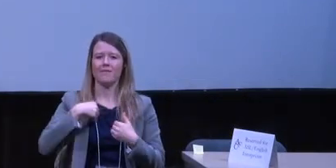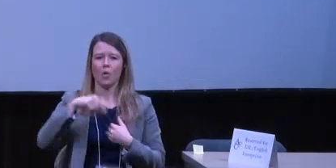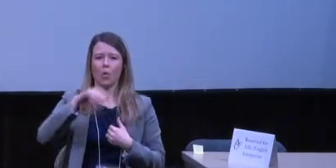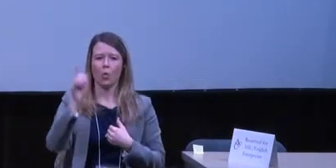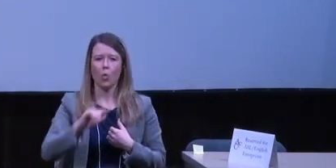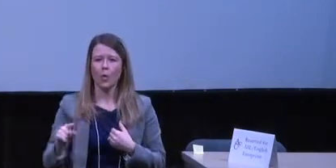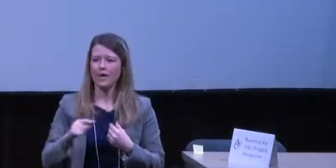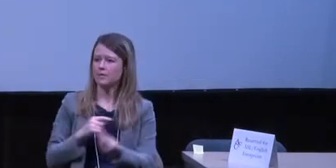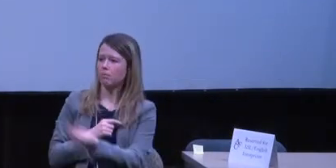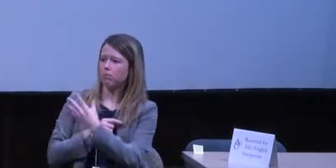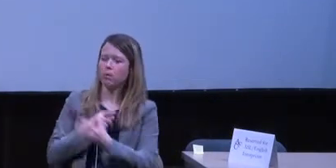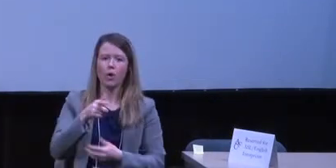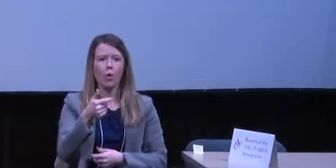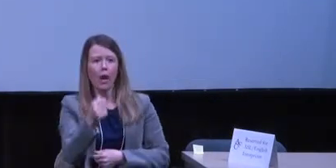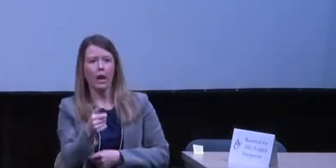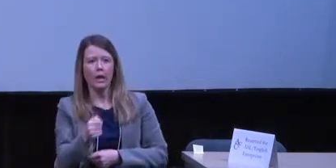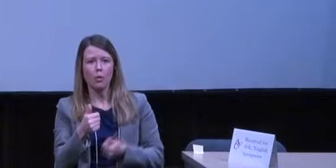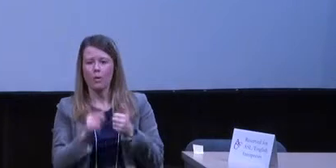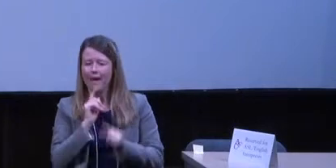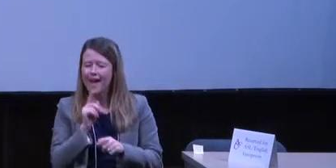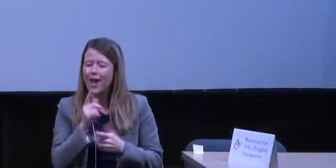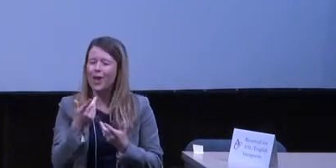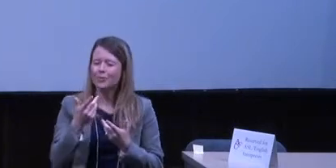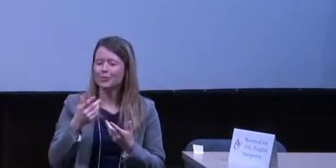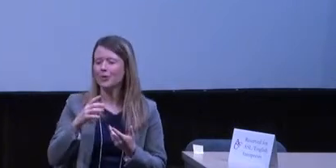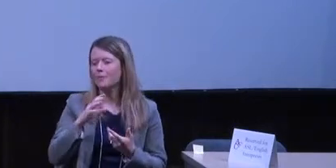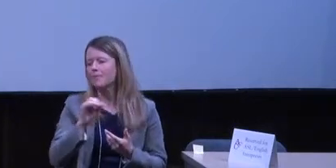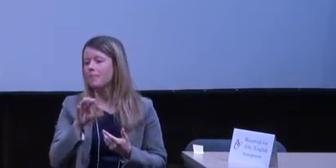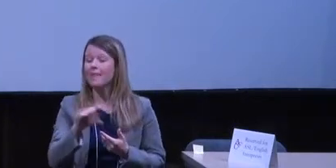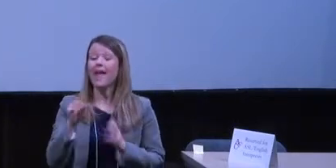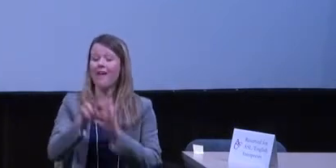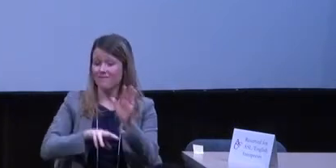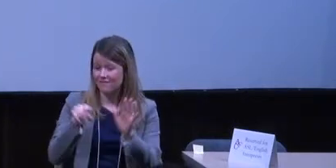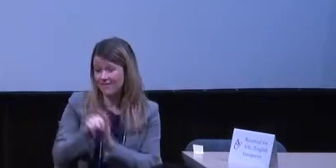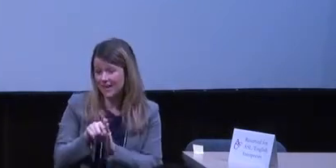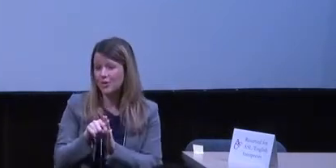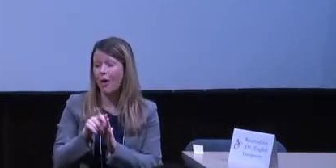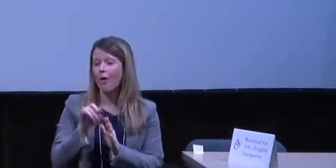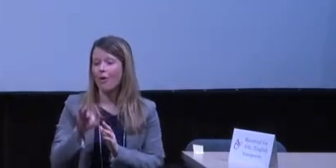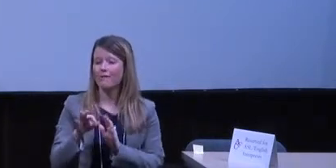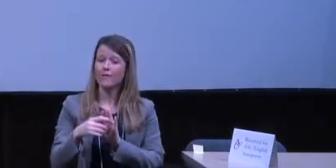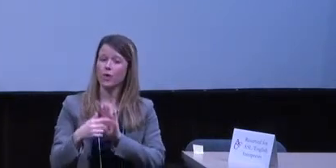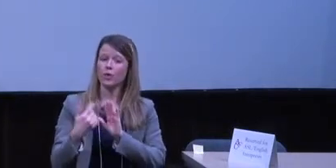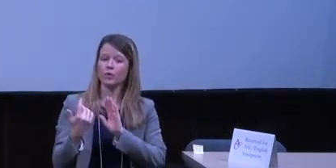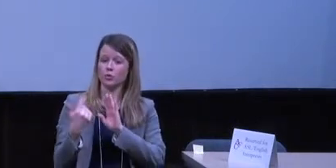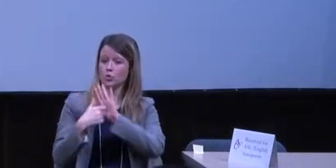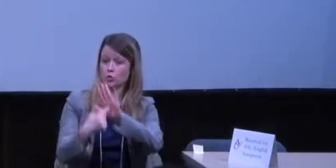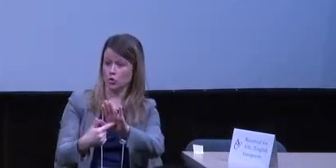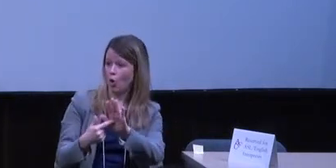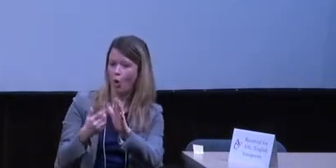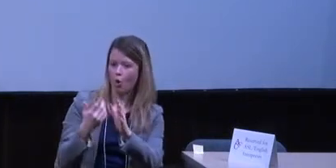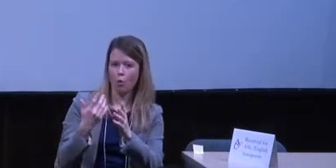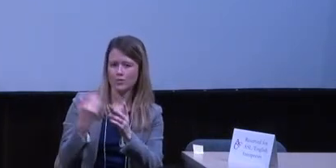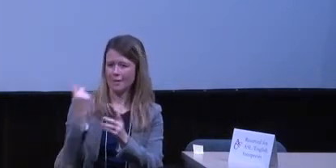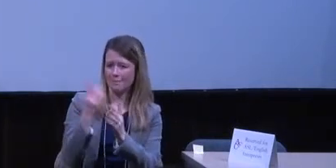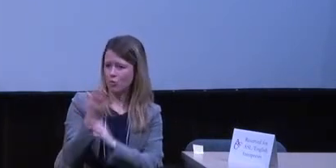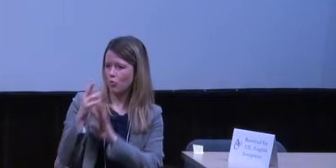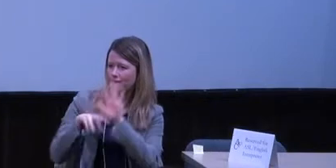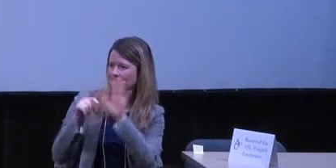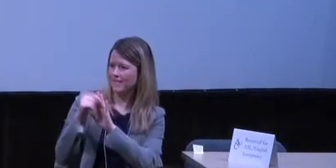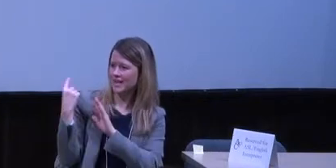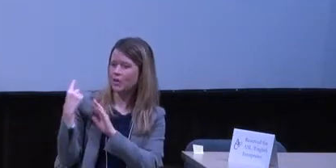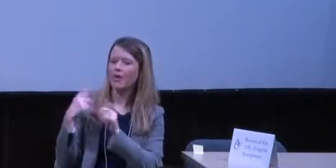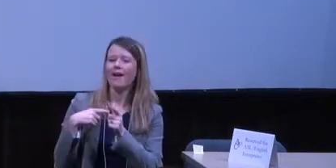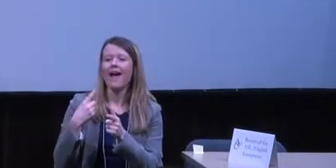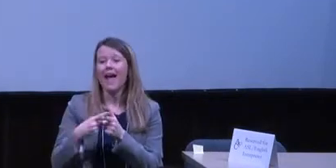your courses. And then also videos. If you give a demonstration video and then possibly provide them with the opportunity, say maybe